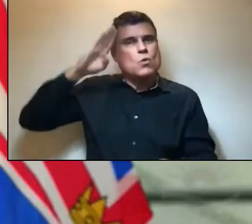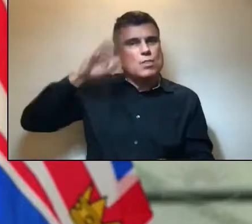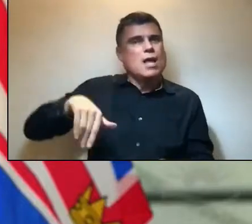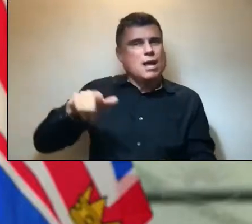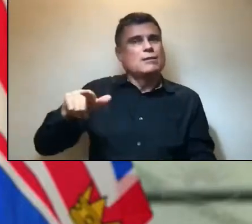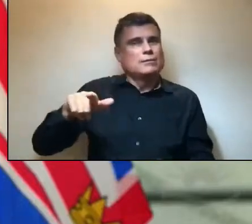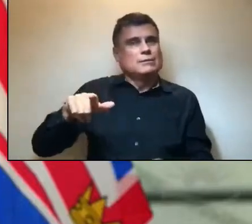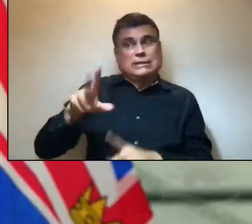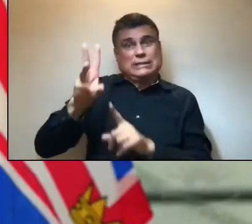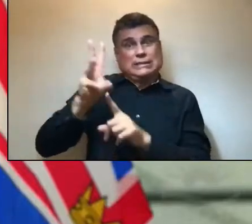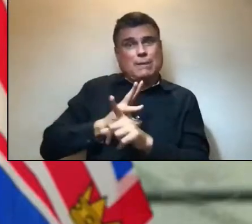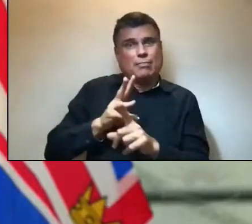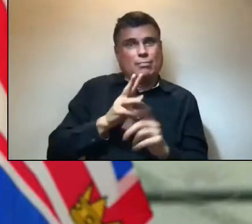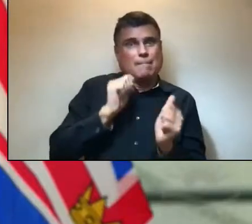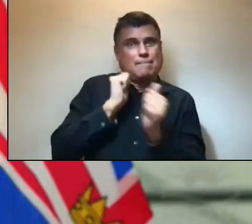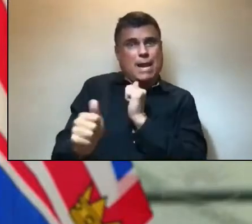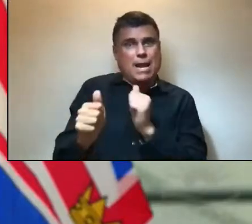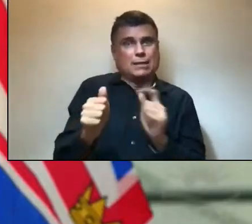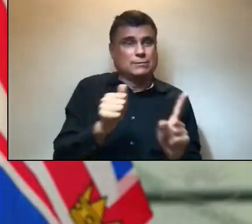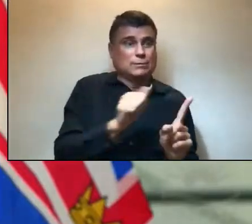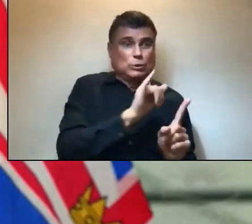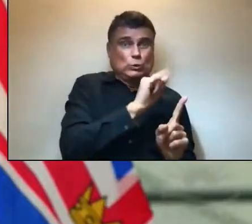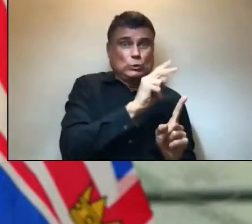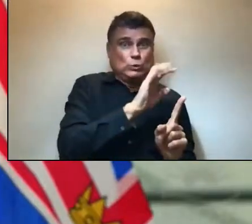around the province.